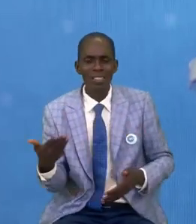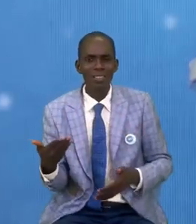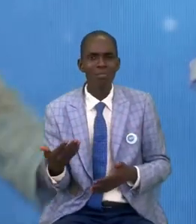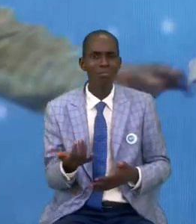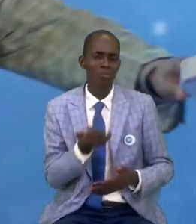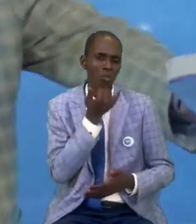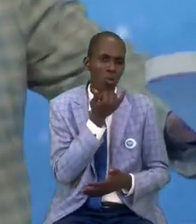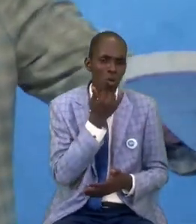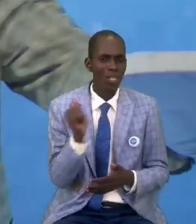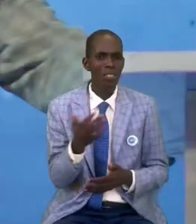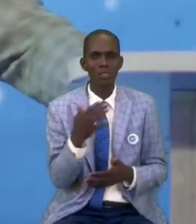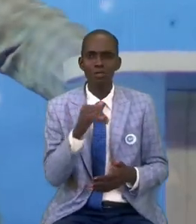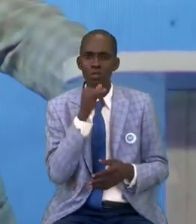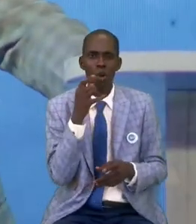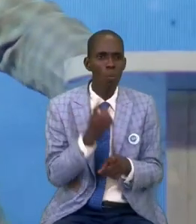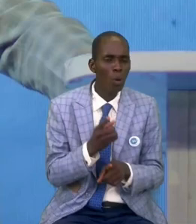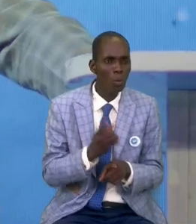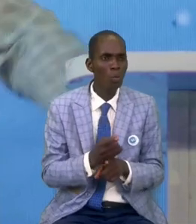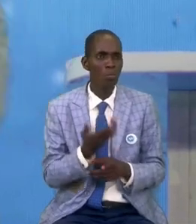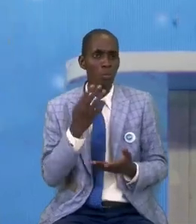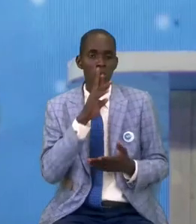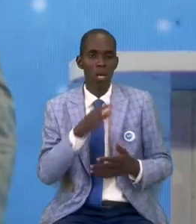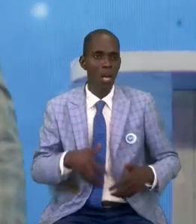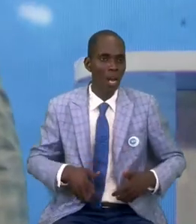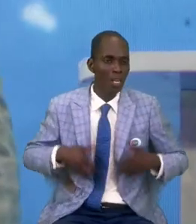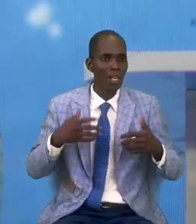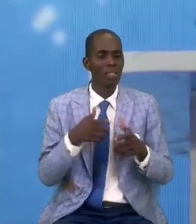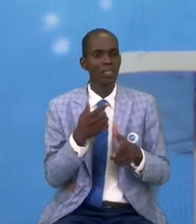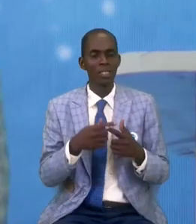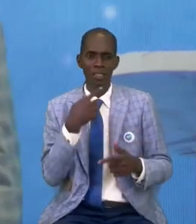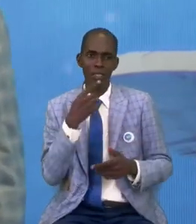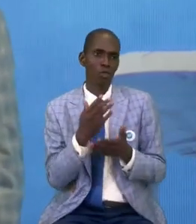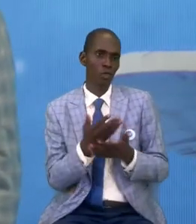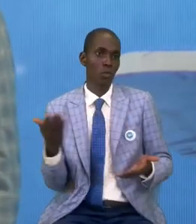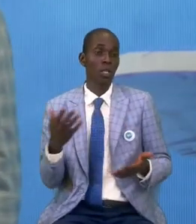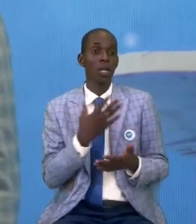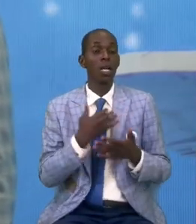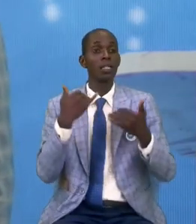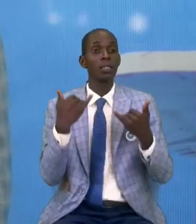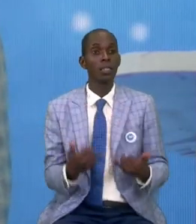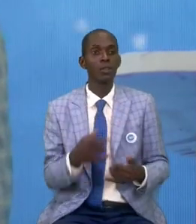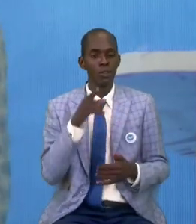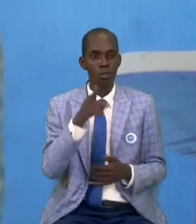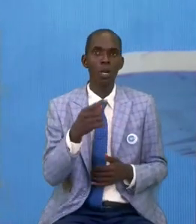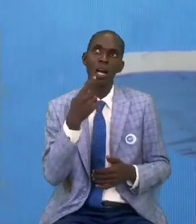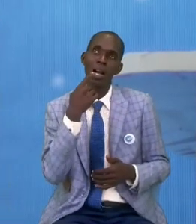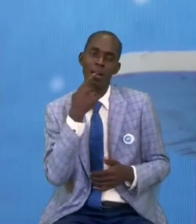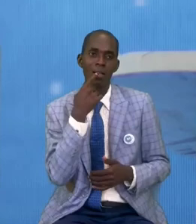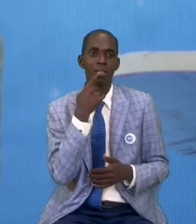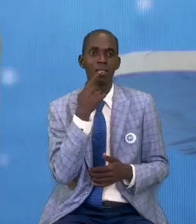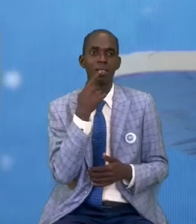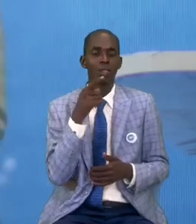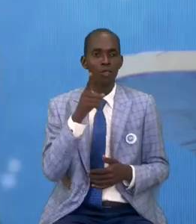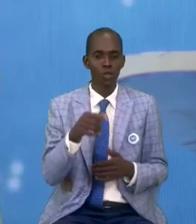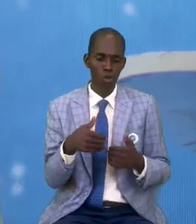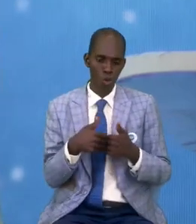said something and now you regret. You lost something important because